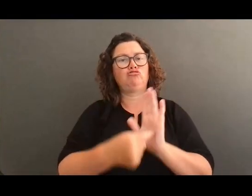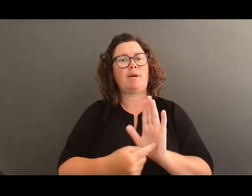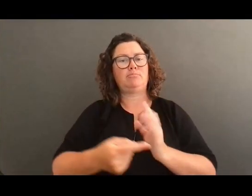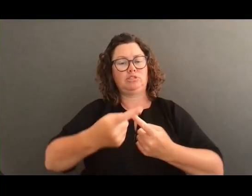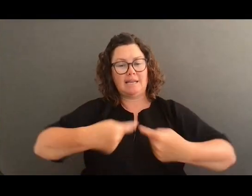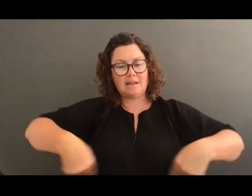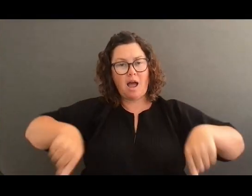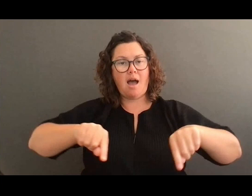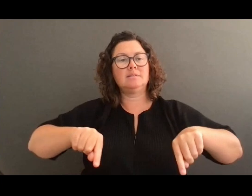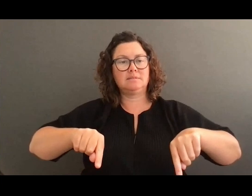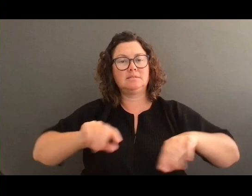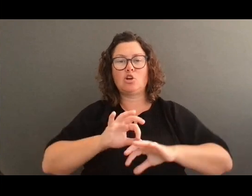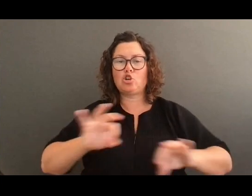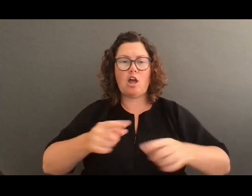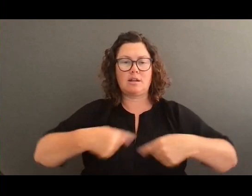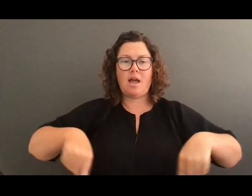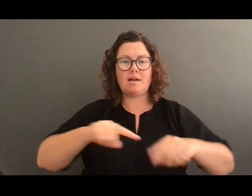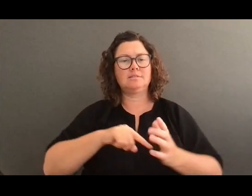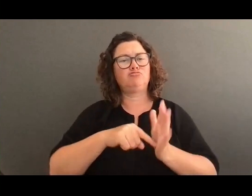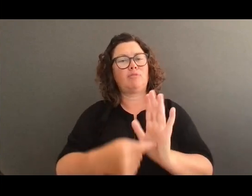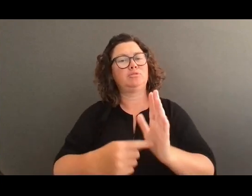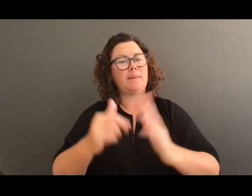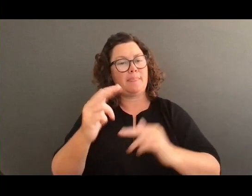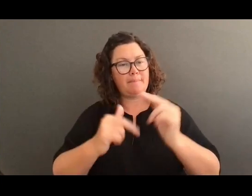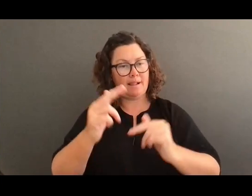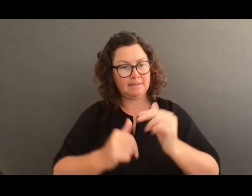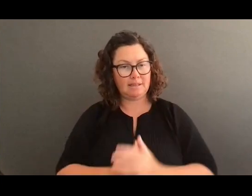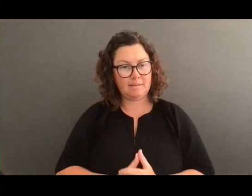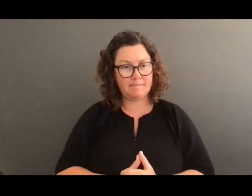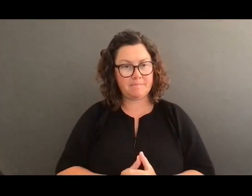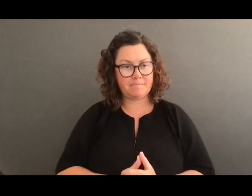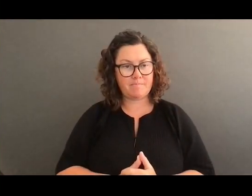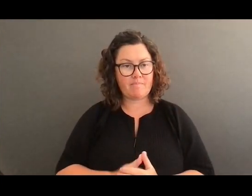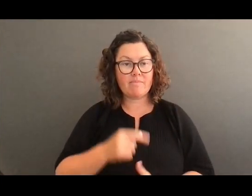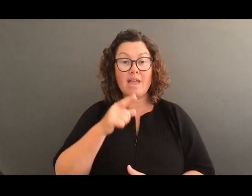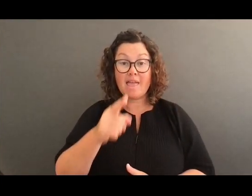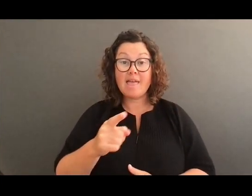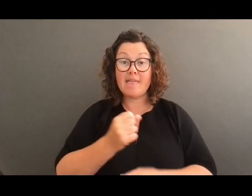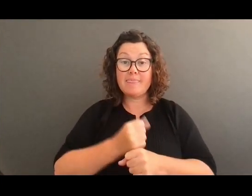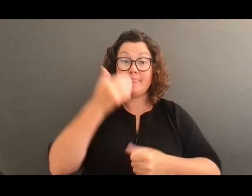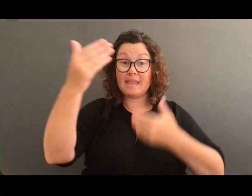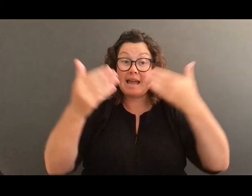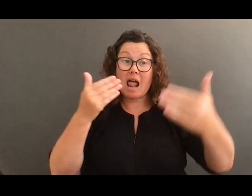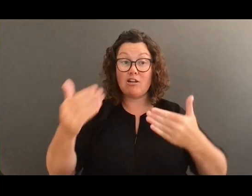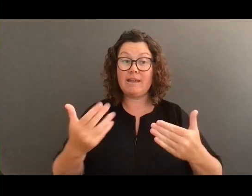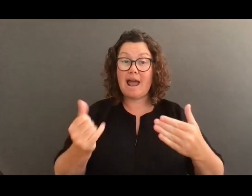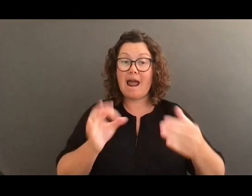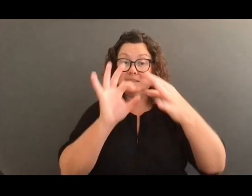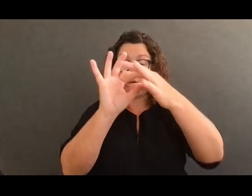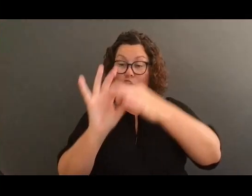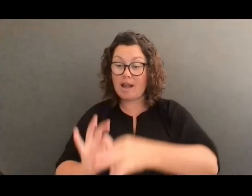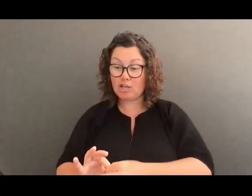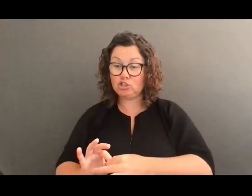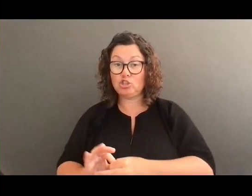focus of the gallery, the staff member noted, the gallery has a genealogical connection to where we're coming from, and that allows us to create